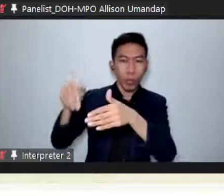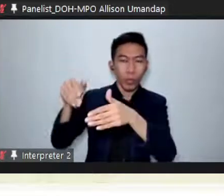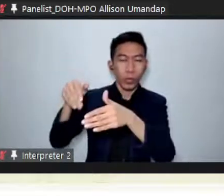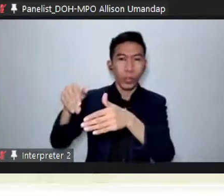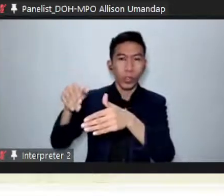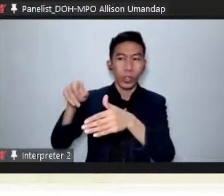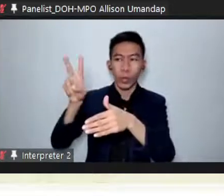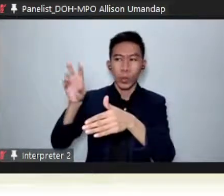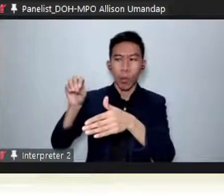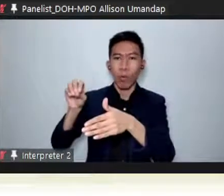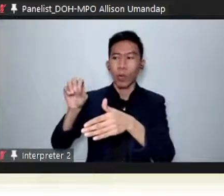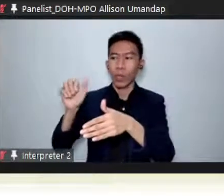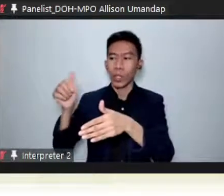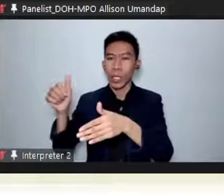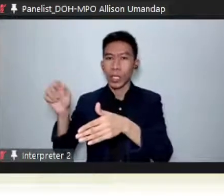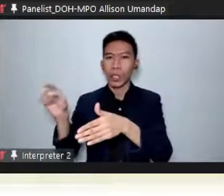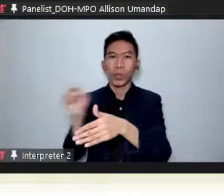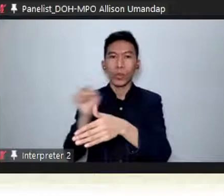2010-2030.